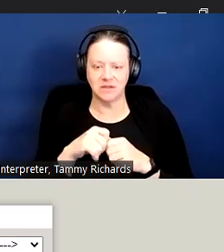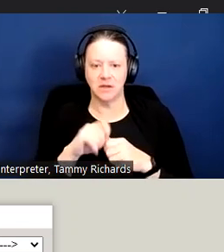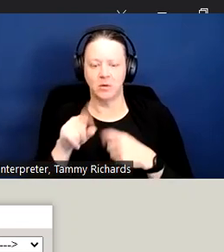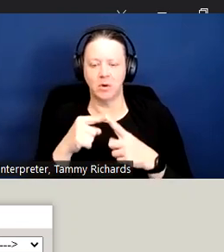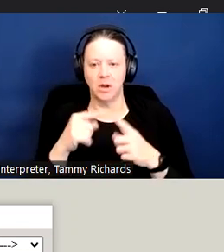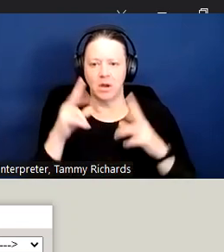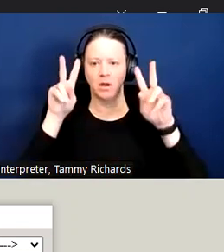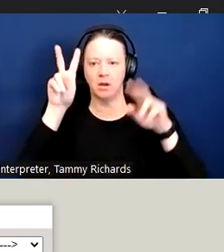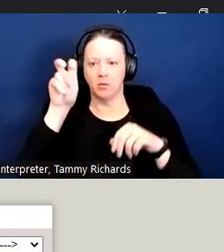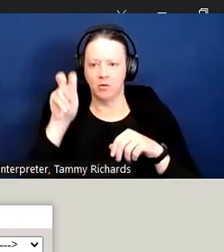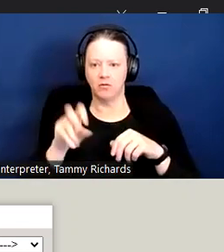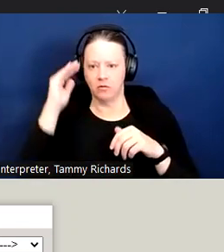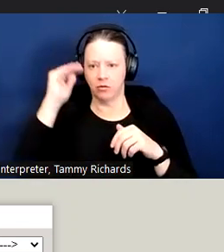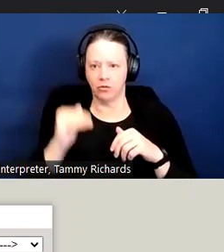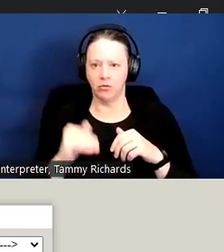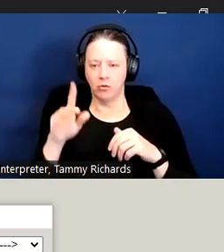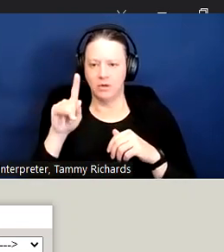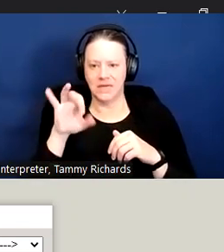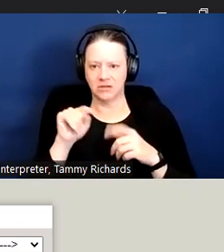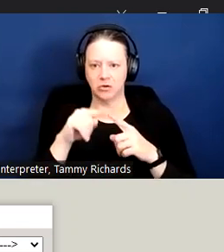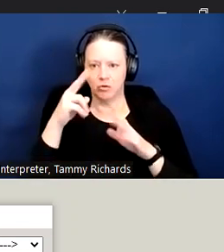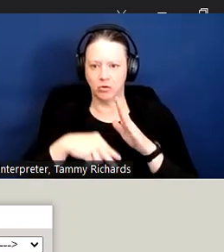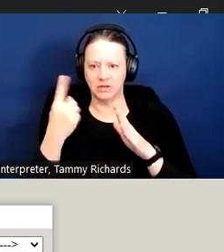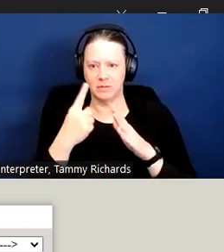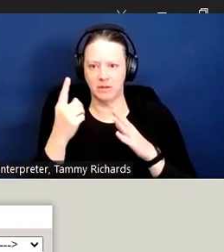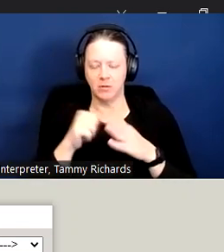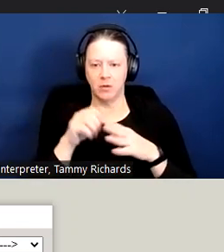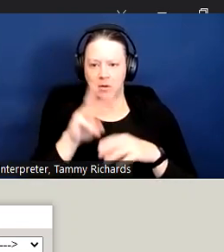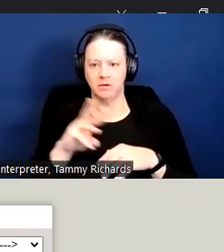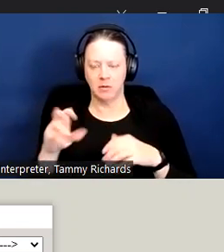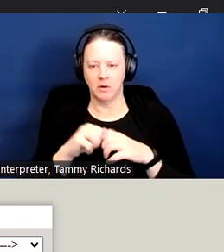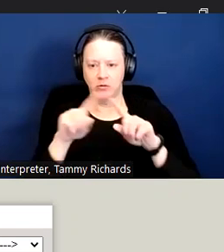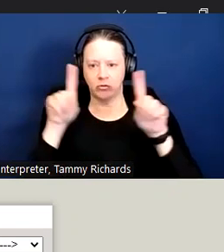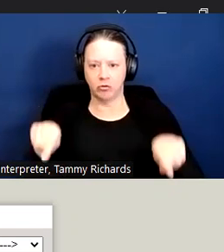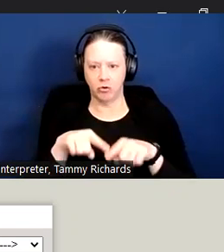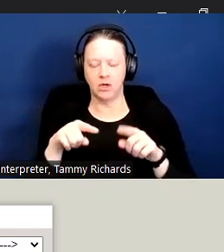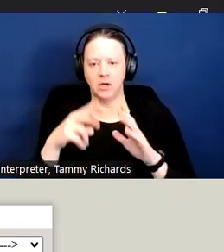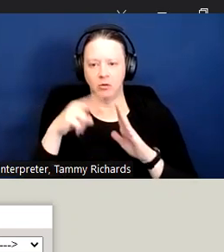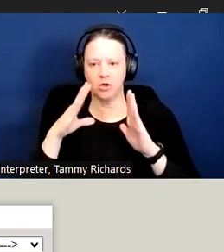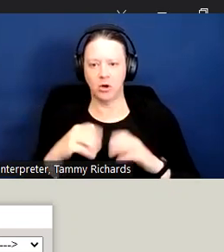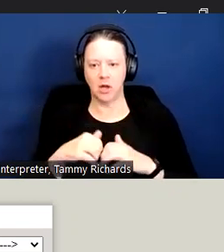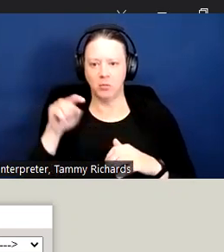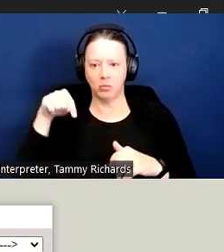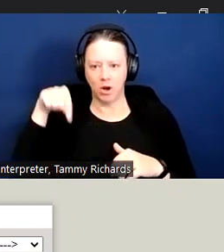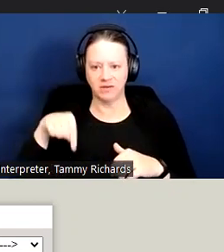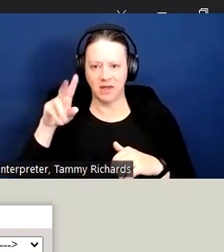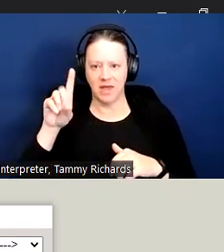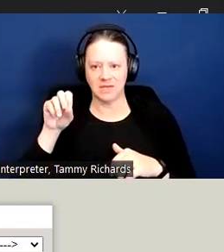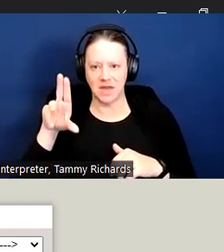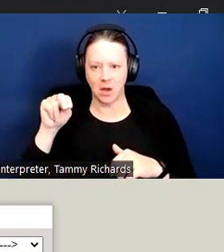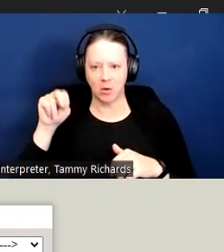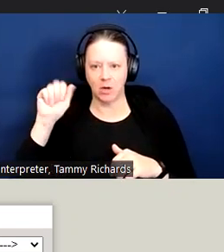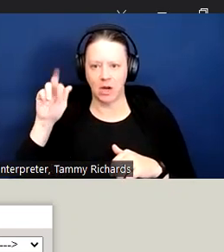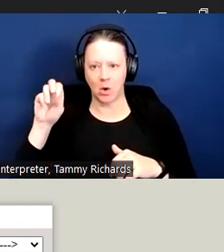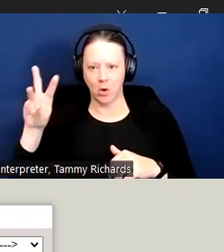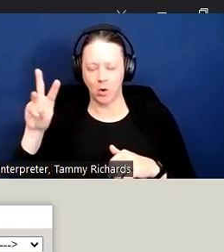through text in order to read something on the website with the screen reader, I press the down arrow to read text. I can also hold control and press down